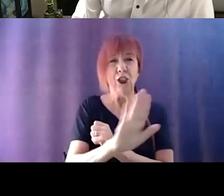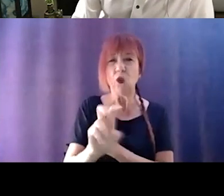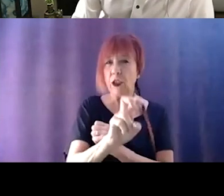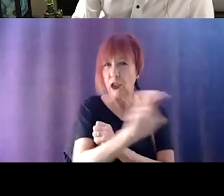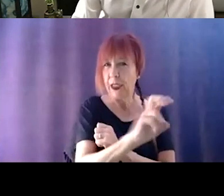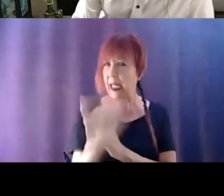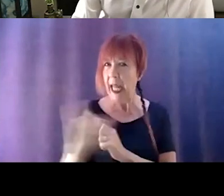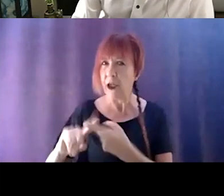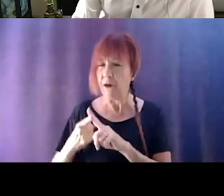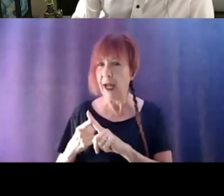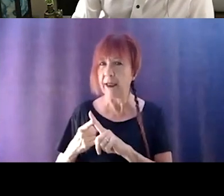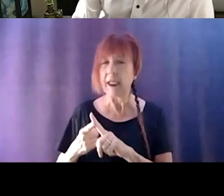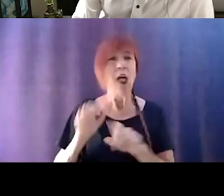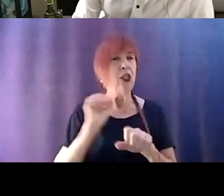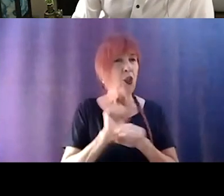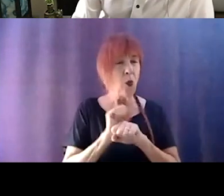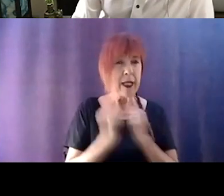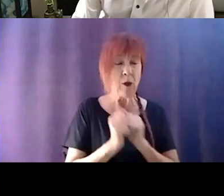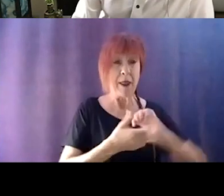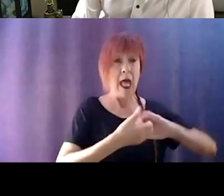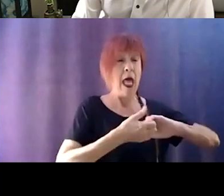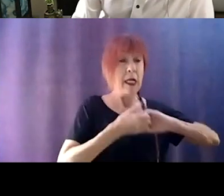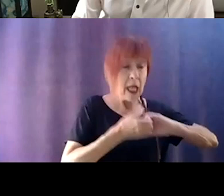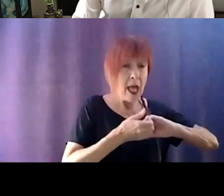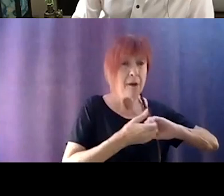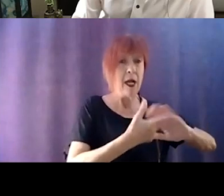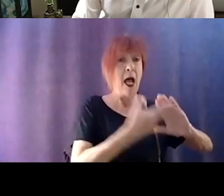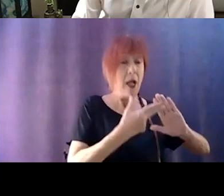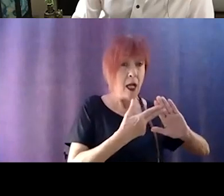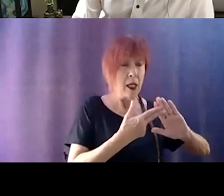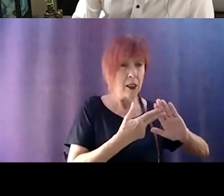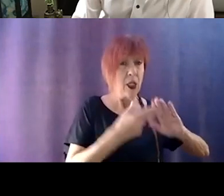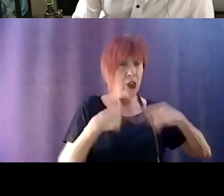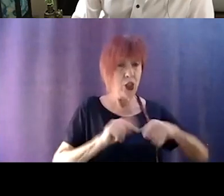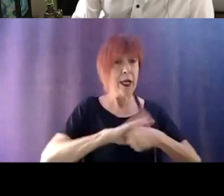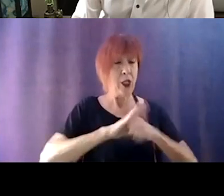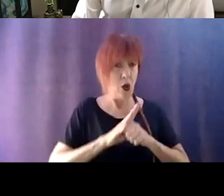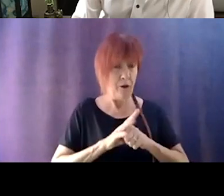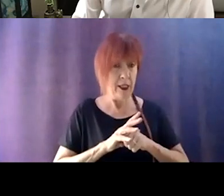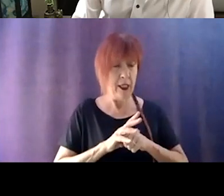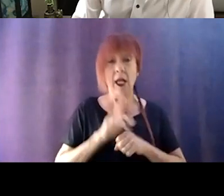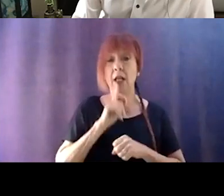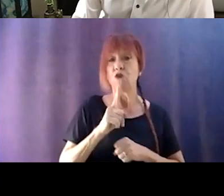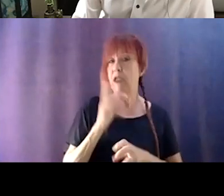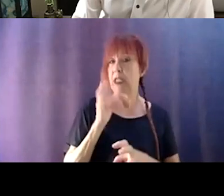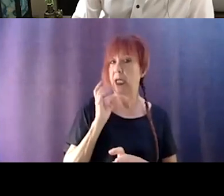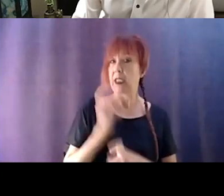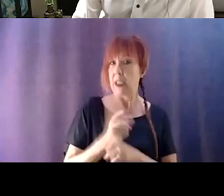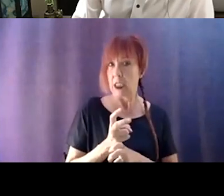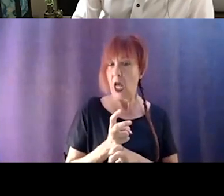working with and collaborating with brands during COVID specifically has been really, really tough, but also